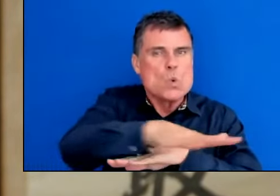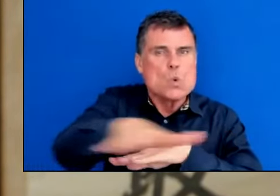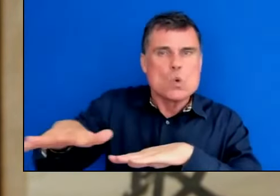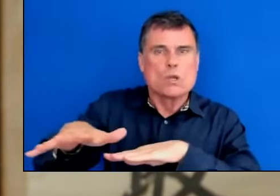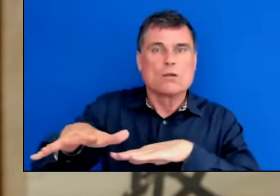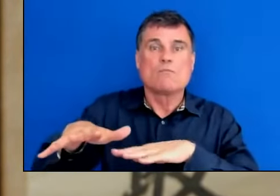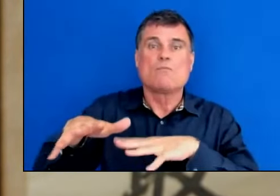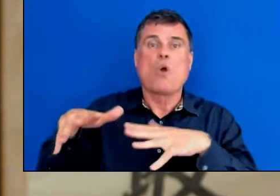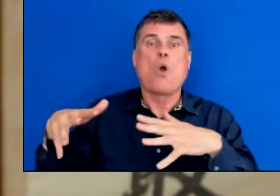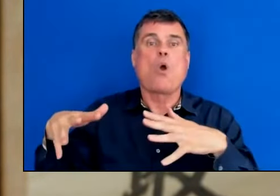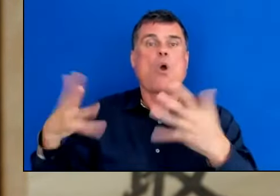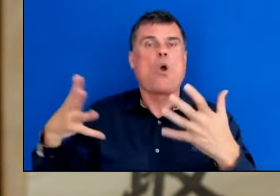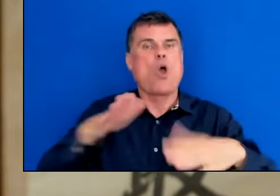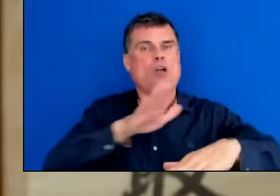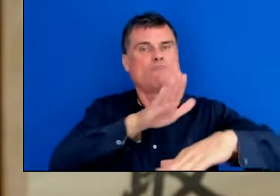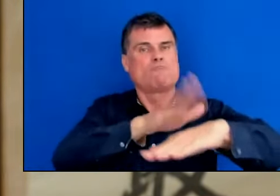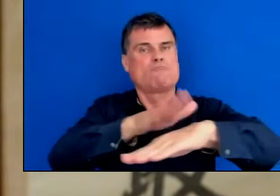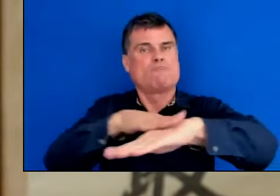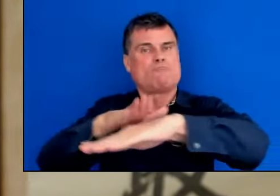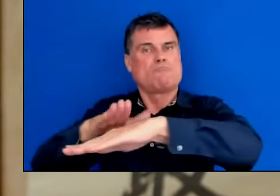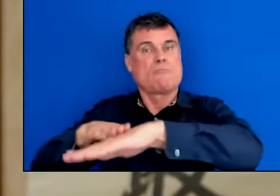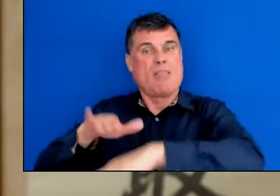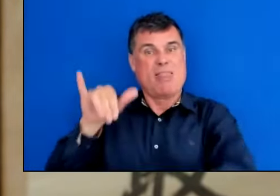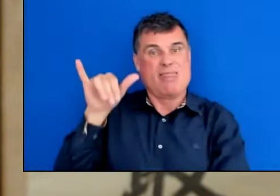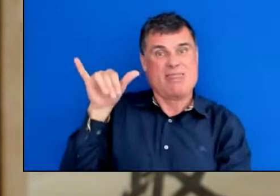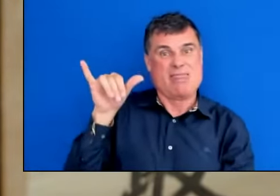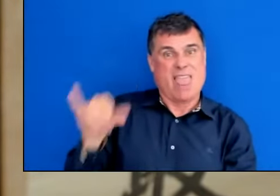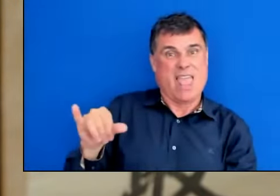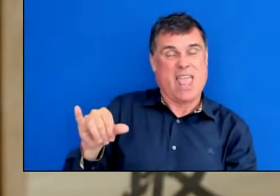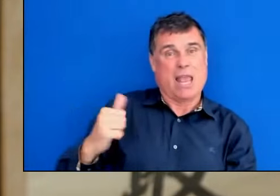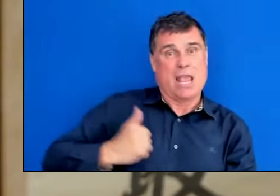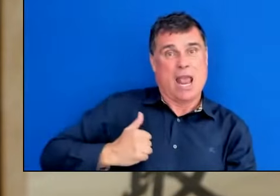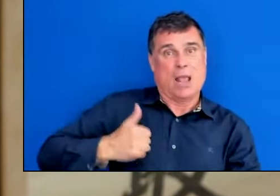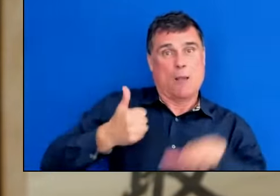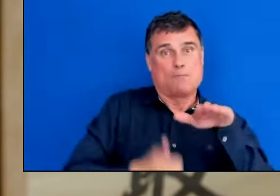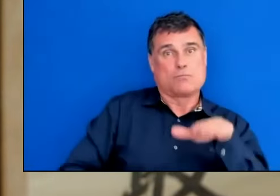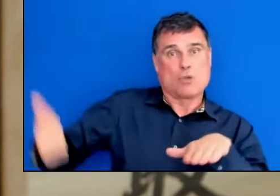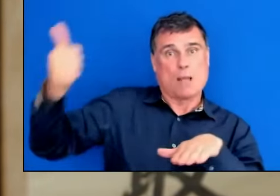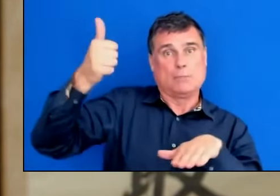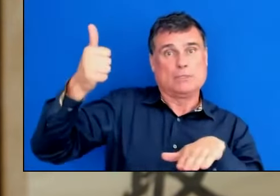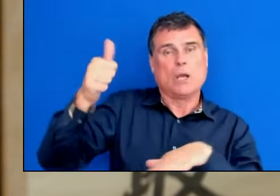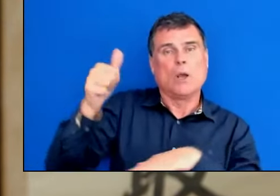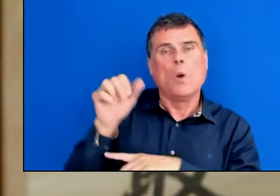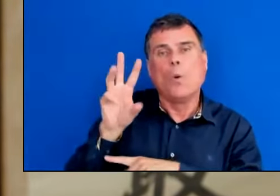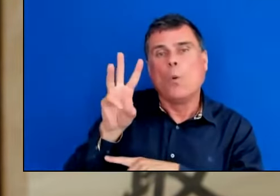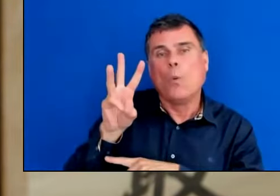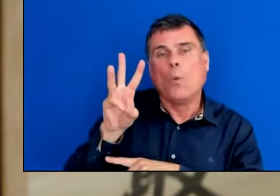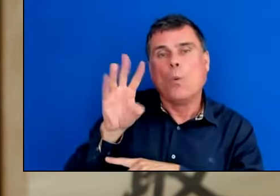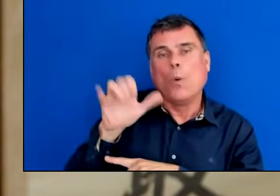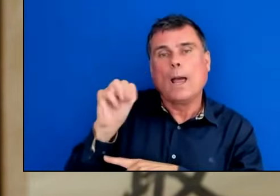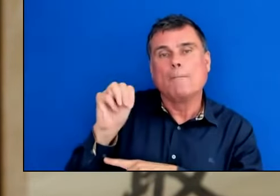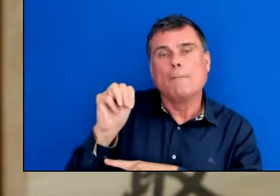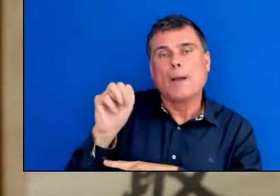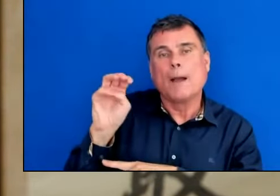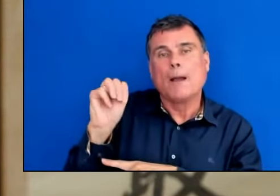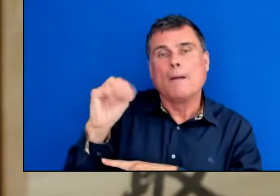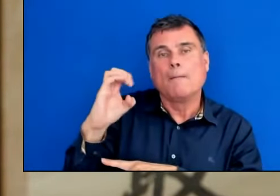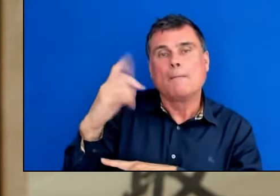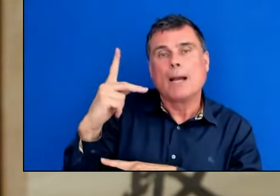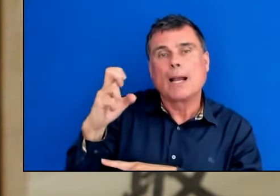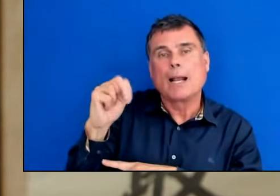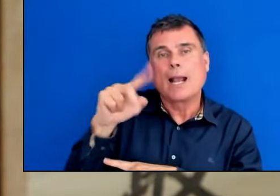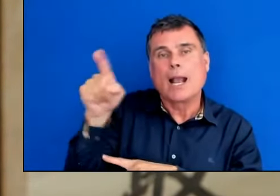influenced or advised then Prime Minister William Lyon Mackenzie